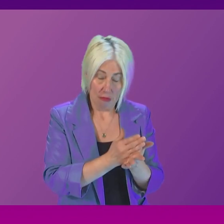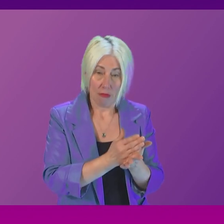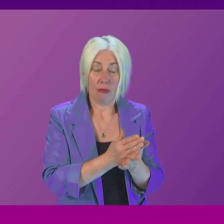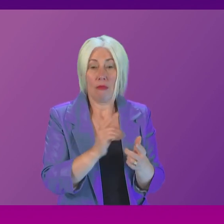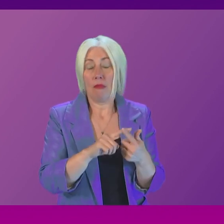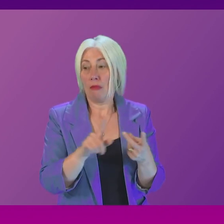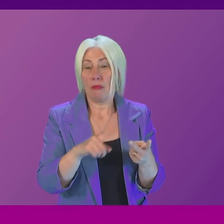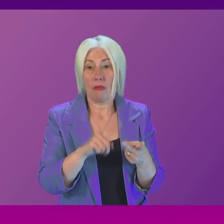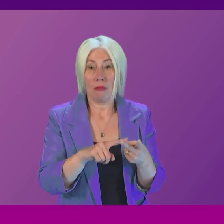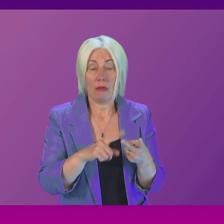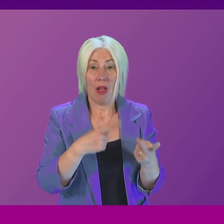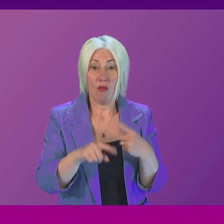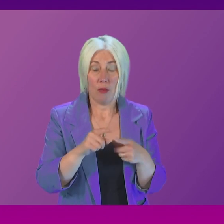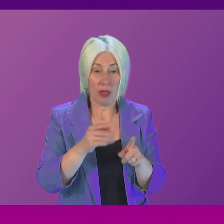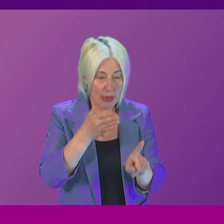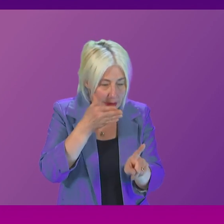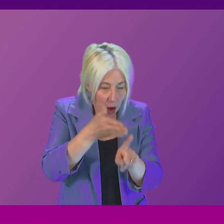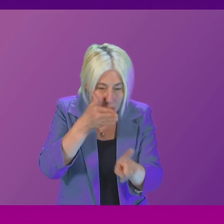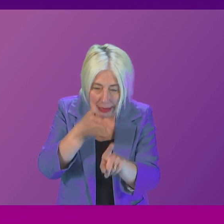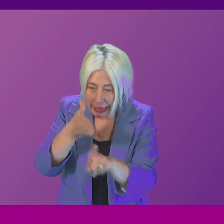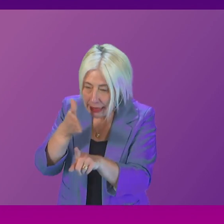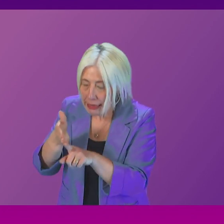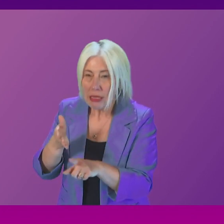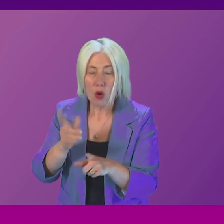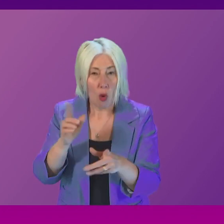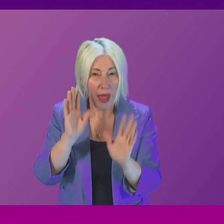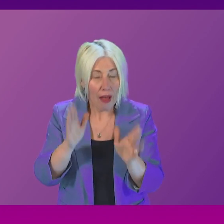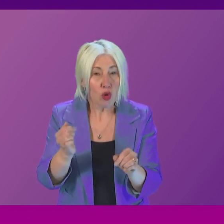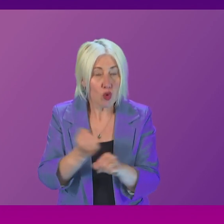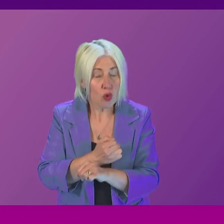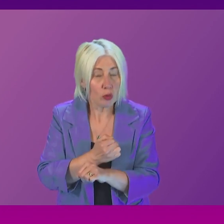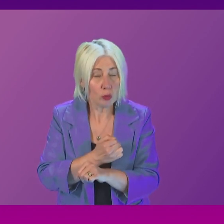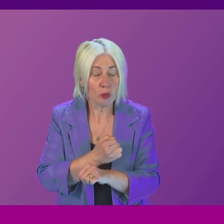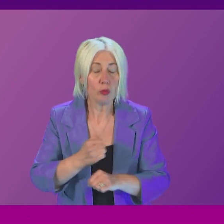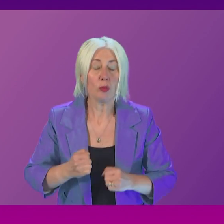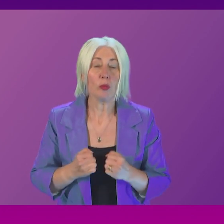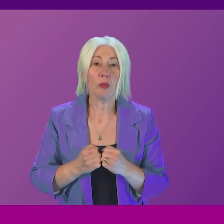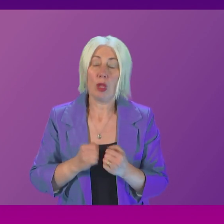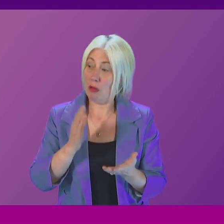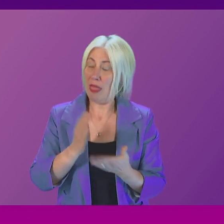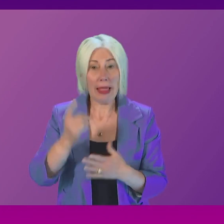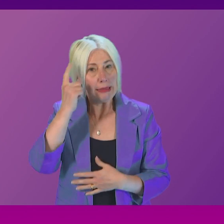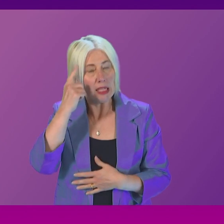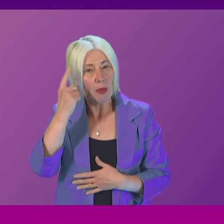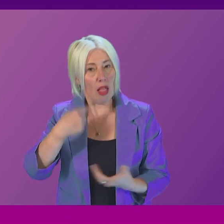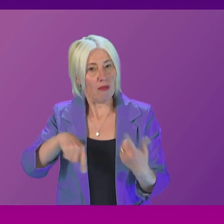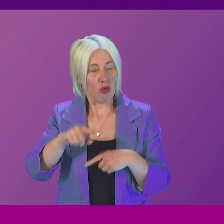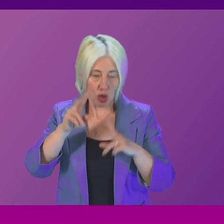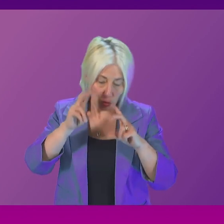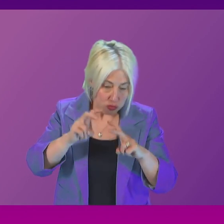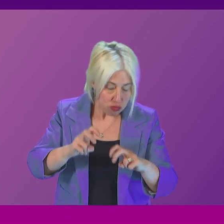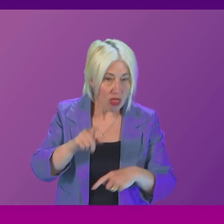includes being targeted where we have to be. And I think that's sensible for us to examine and